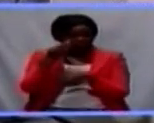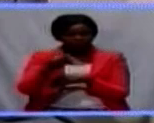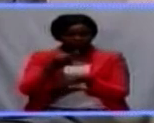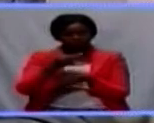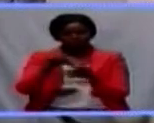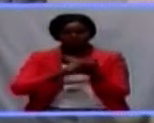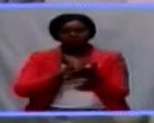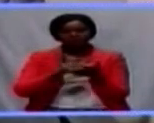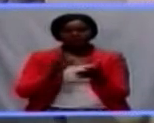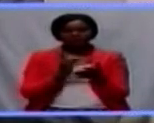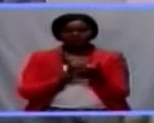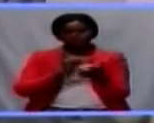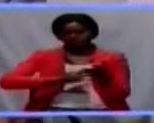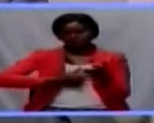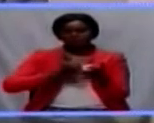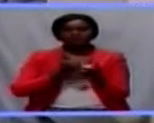week, our automatic